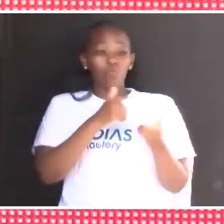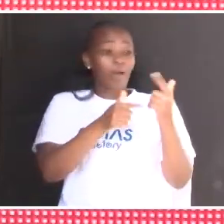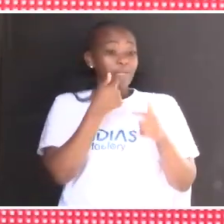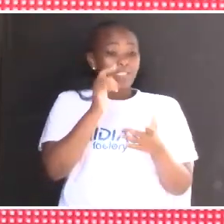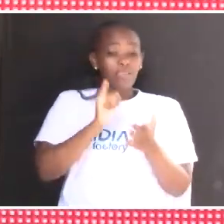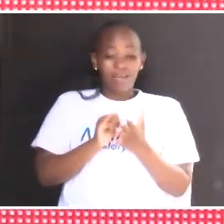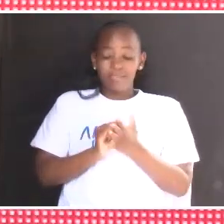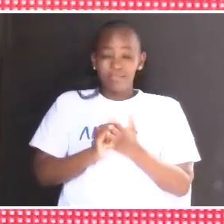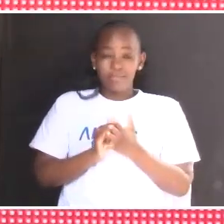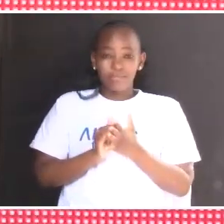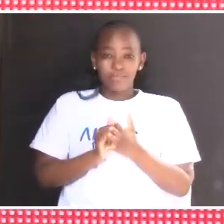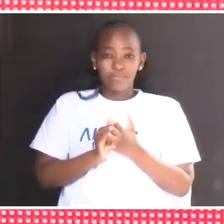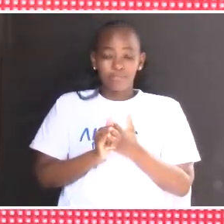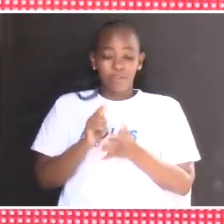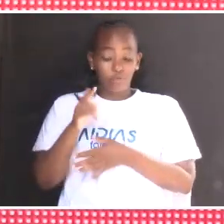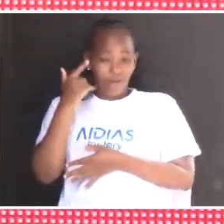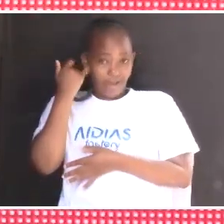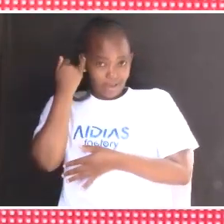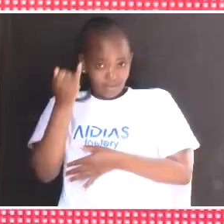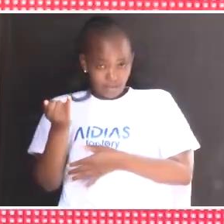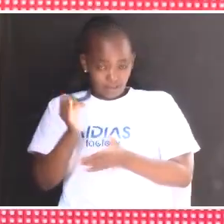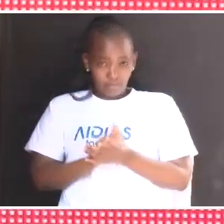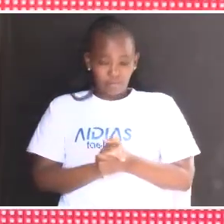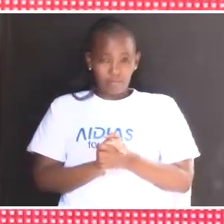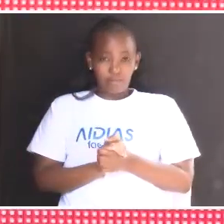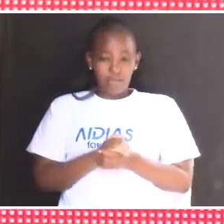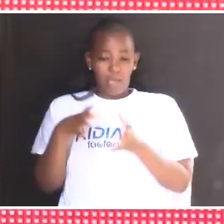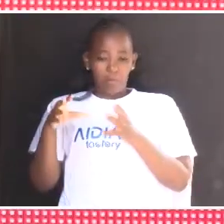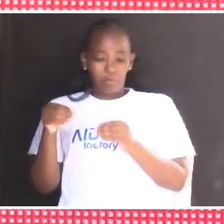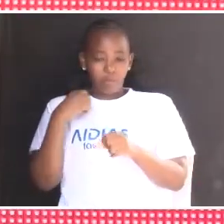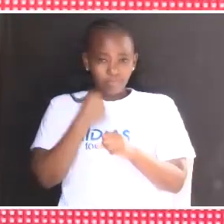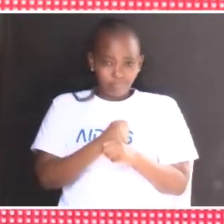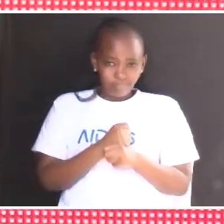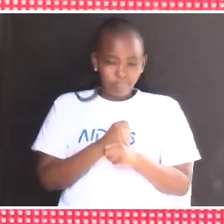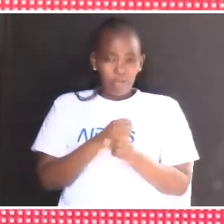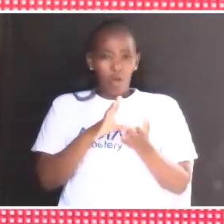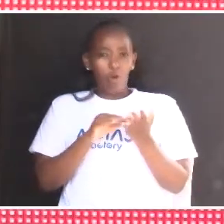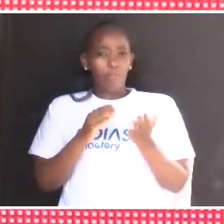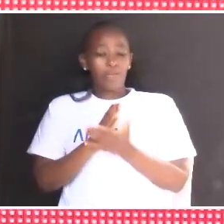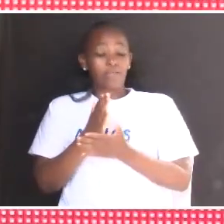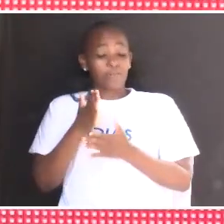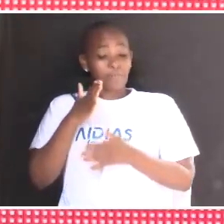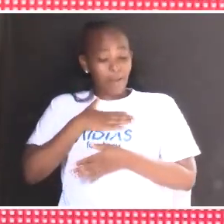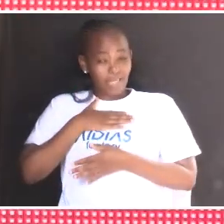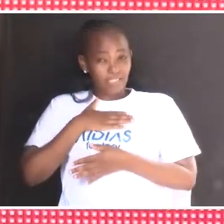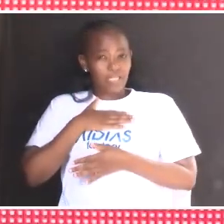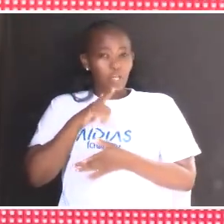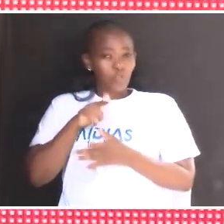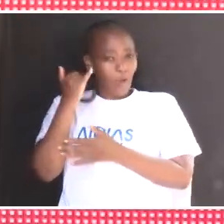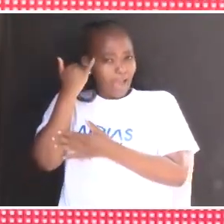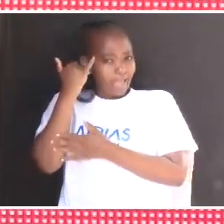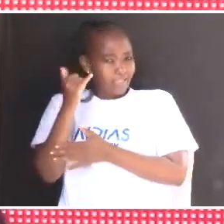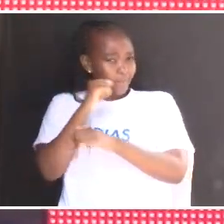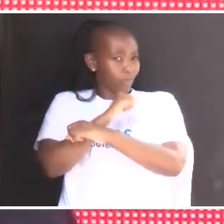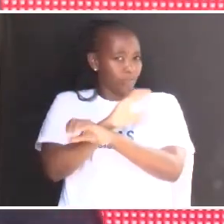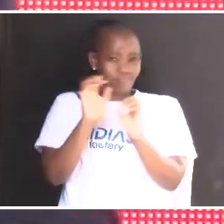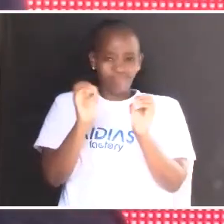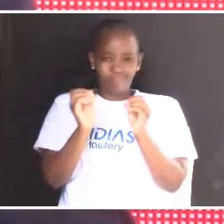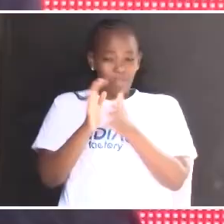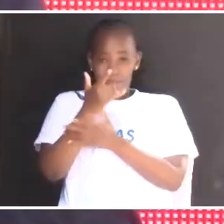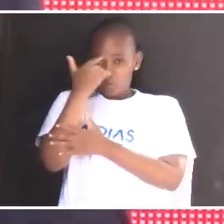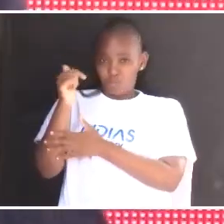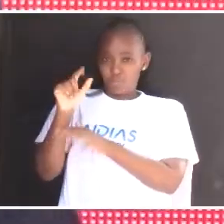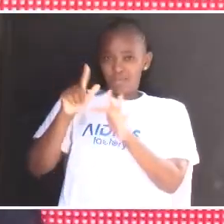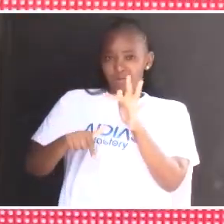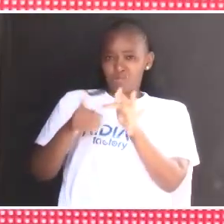uniambie your idea na niende nifanye, copyright will belong to me. Your idea is not protected because you